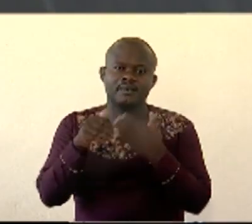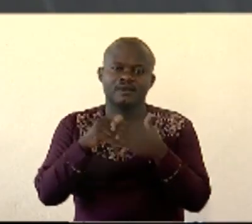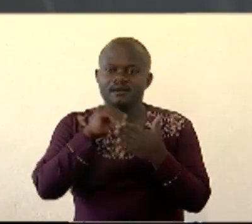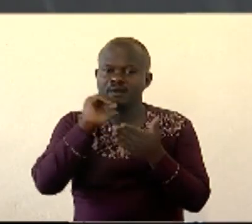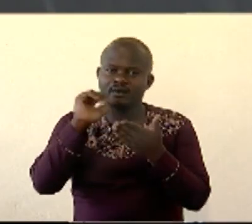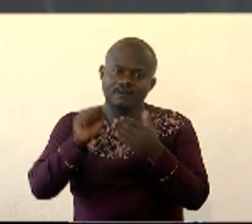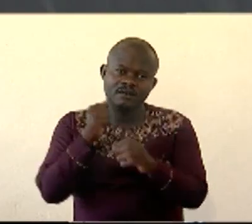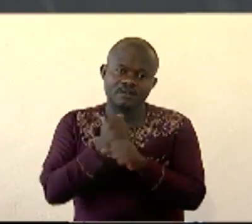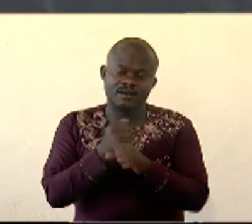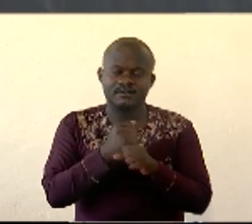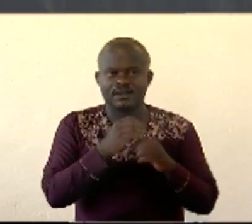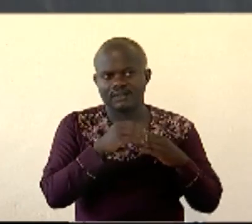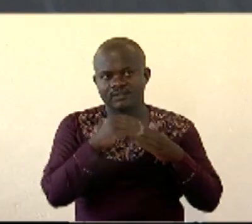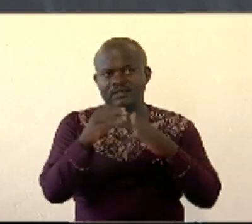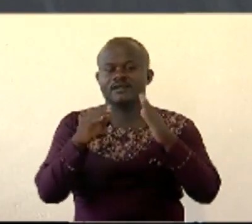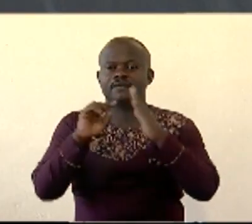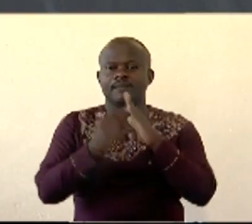as a limiting factor.